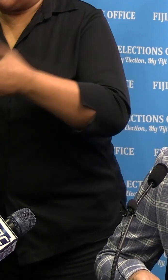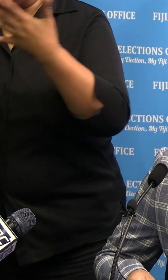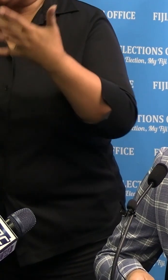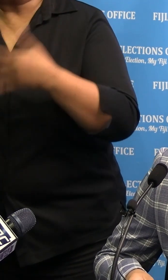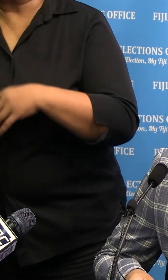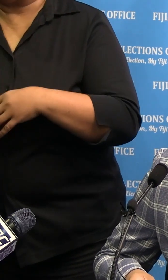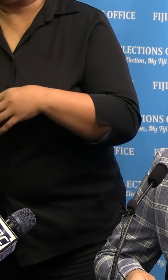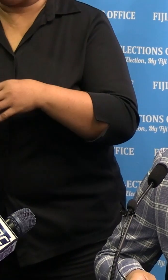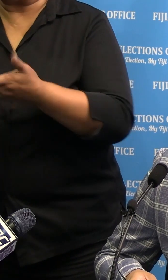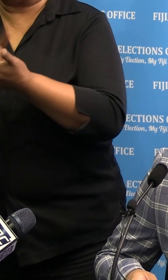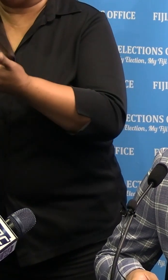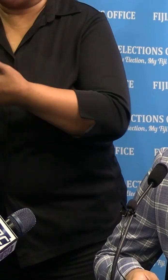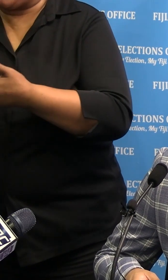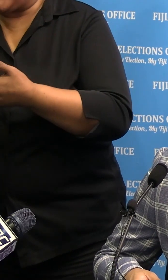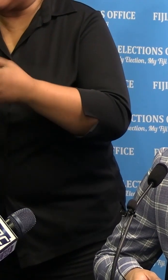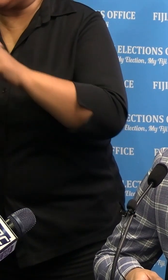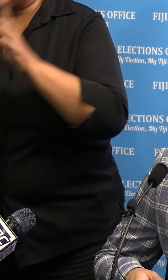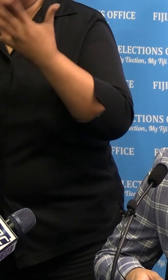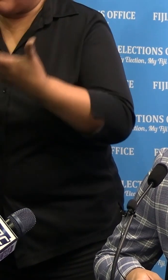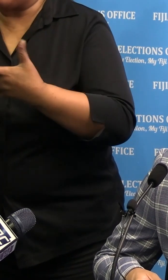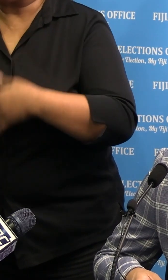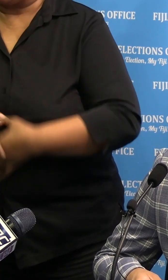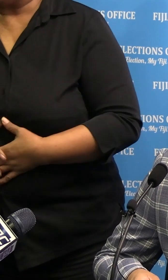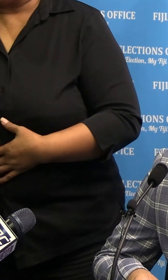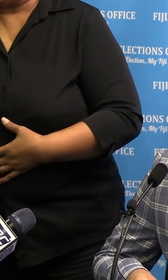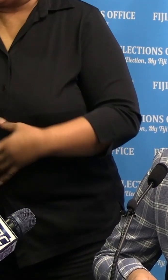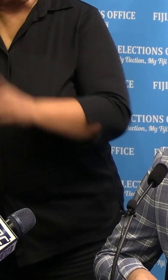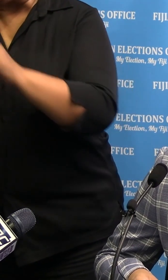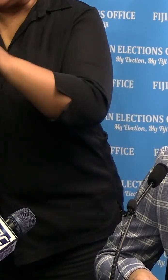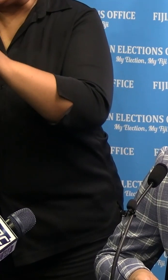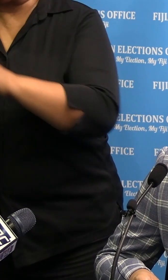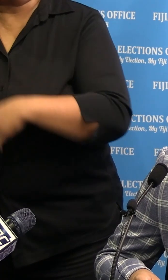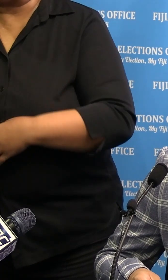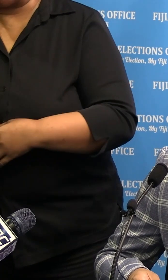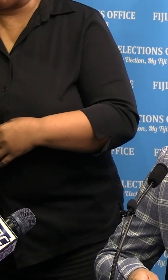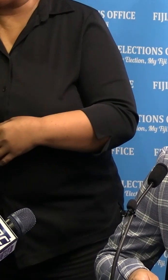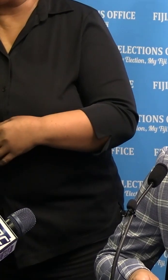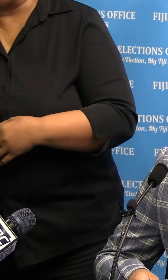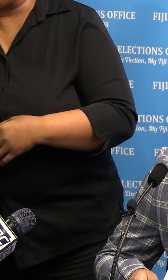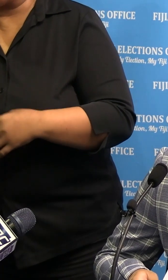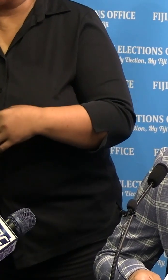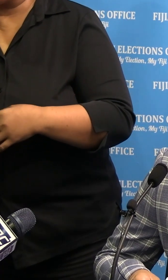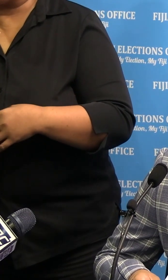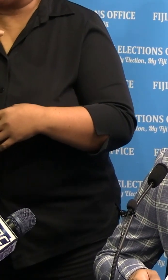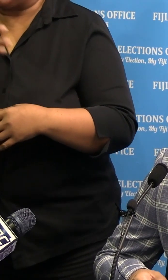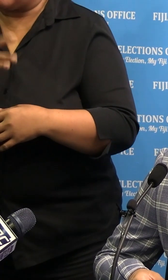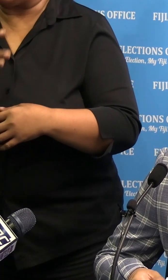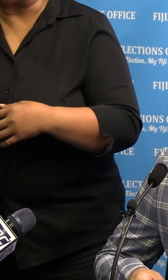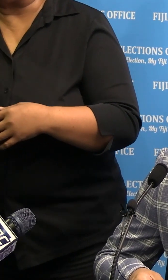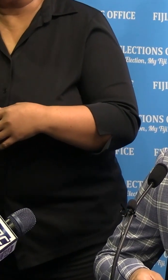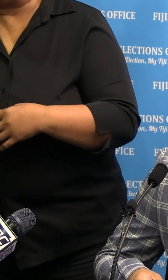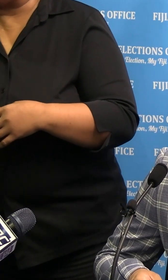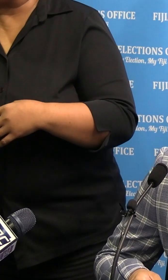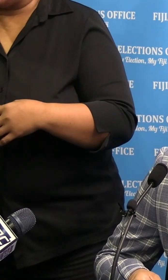and at least 500,000 voters should be our minimum mark on that day. So, ladies and gentlemen, with campaign due